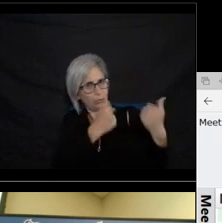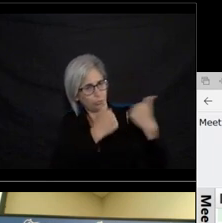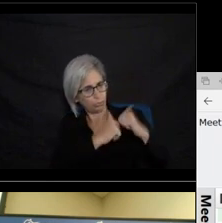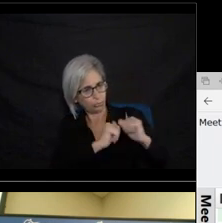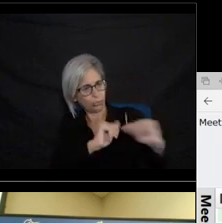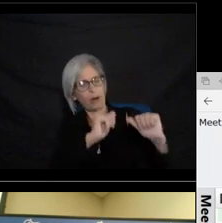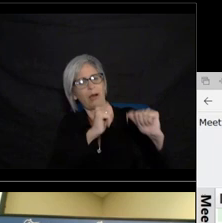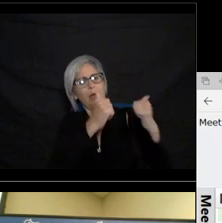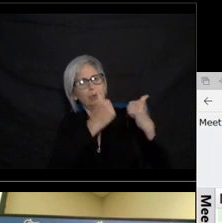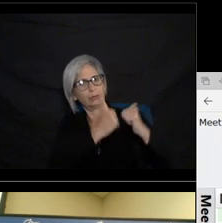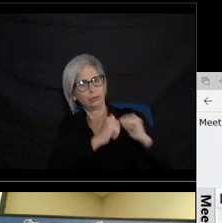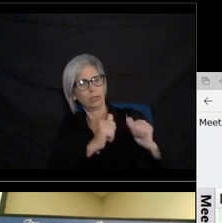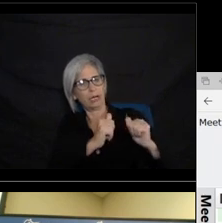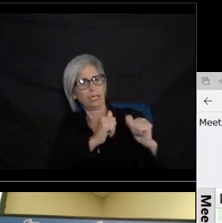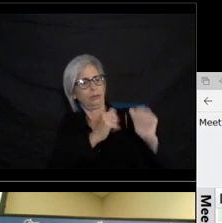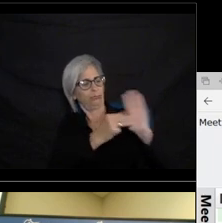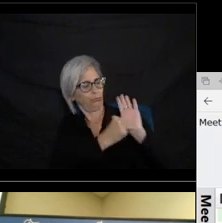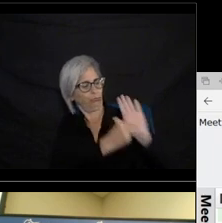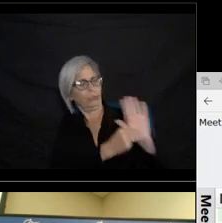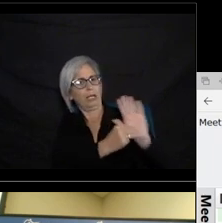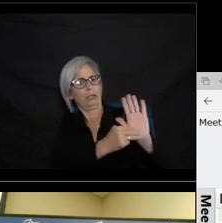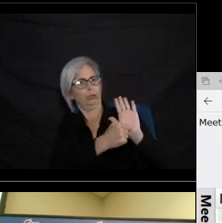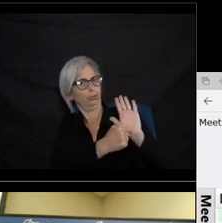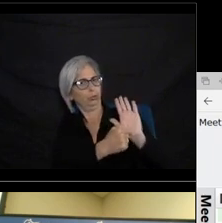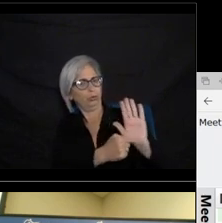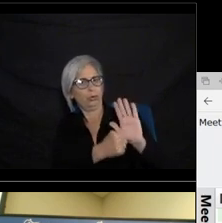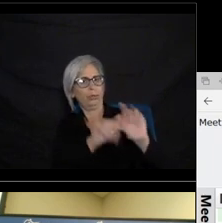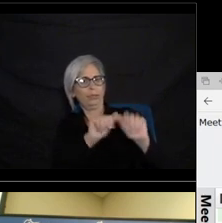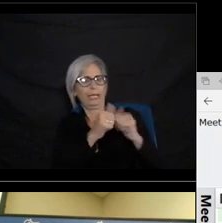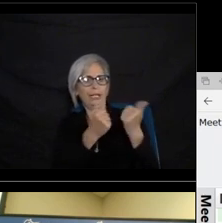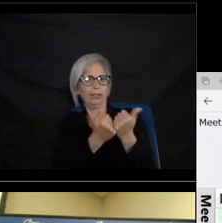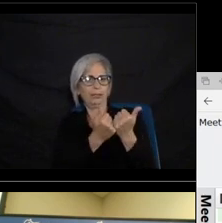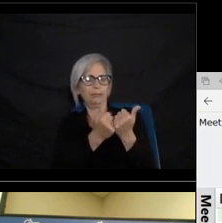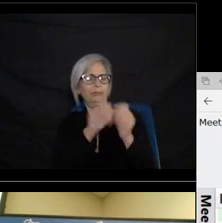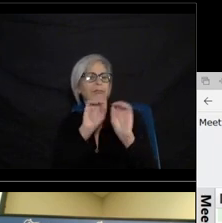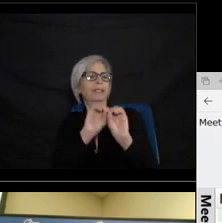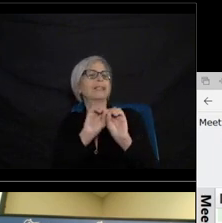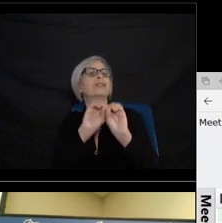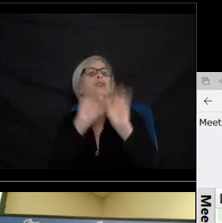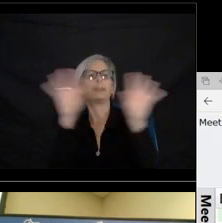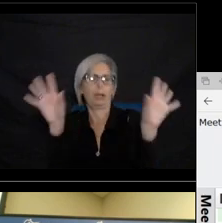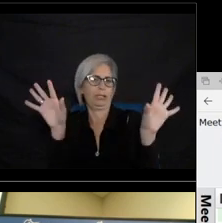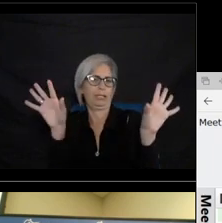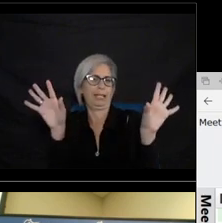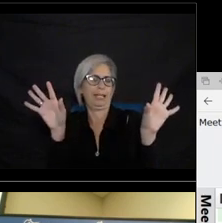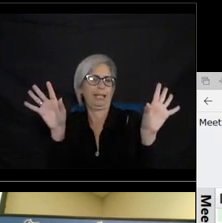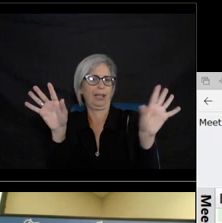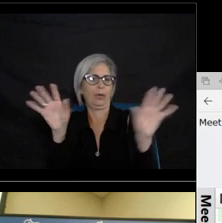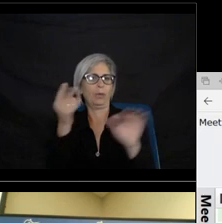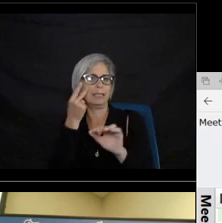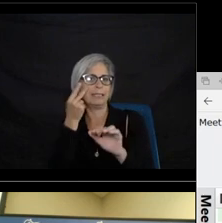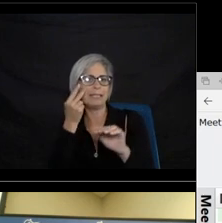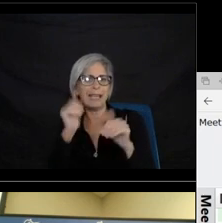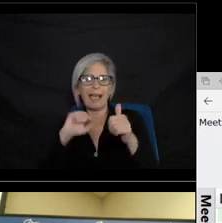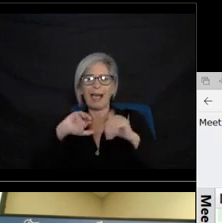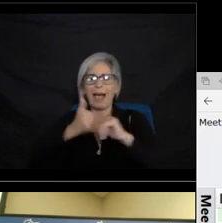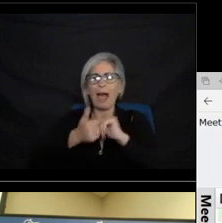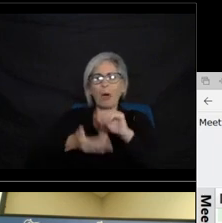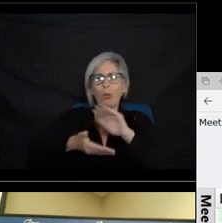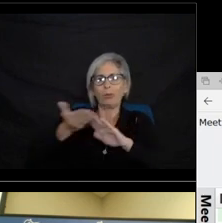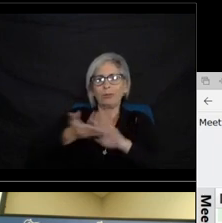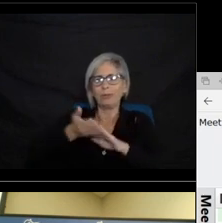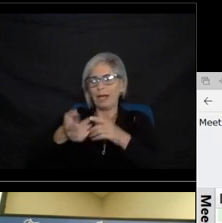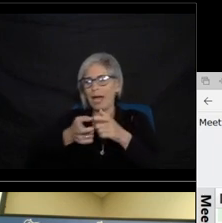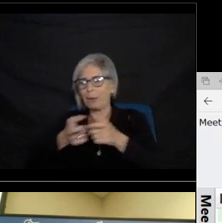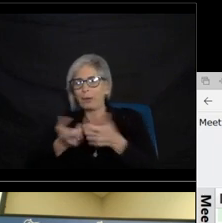to model as an agency, and that's police transparency, so that everyone can see how we operate, what we do, the ideas we come up